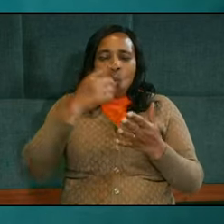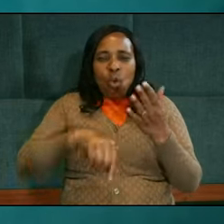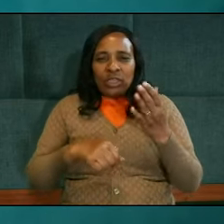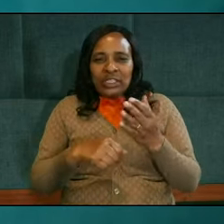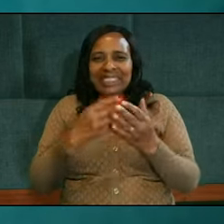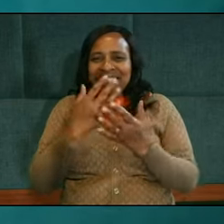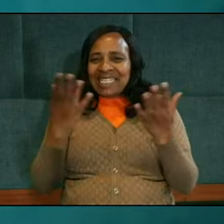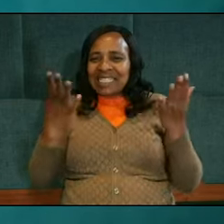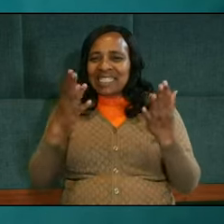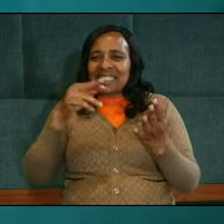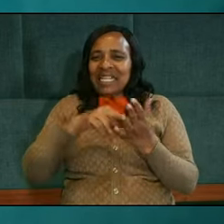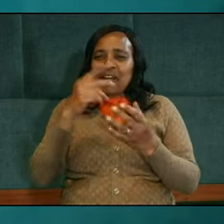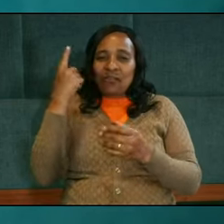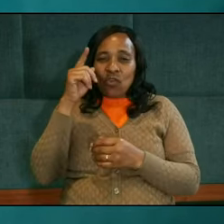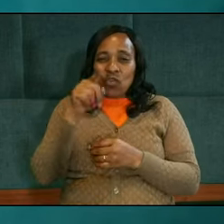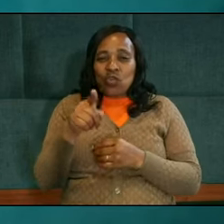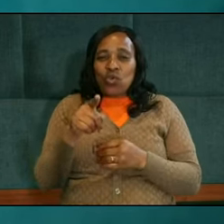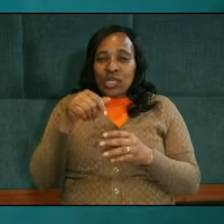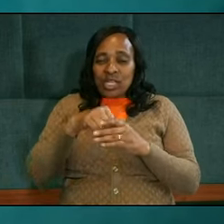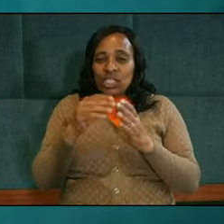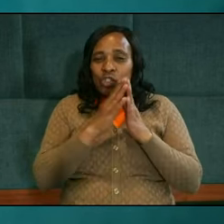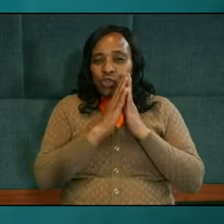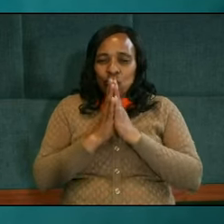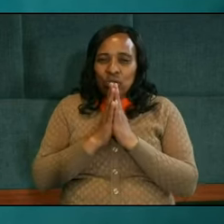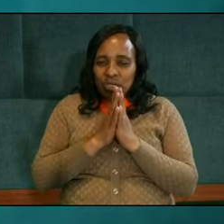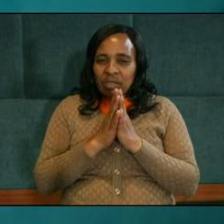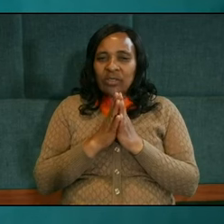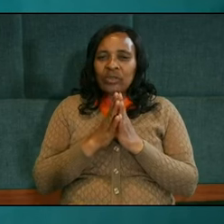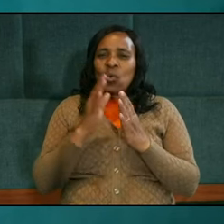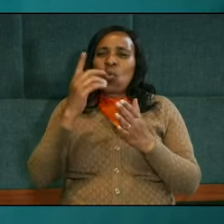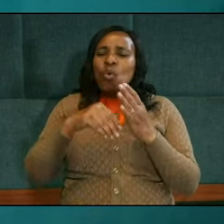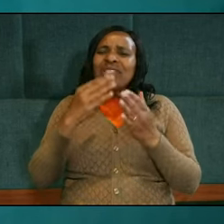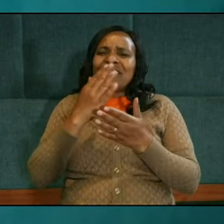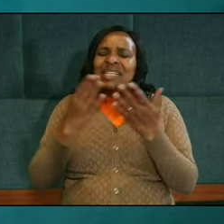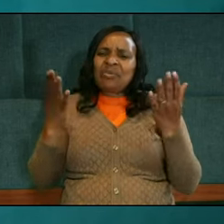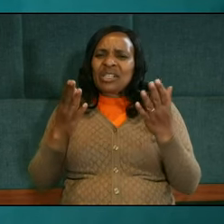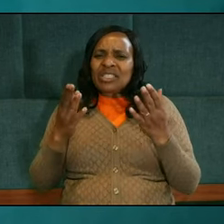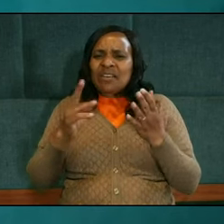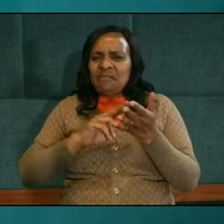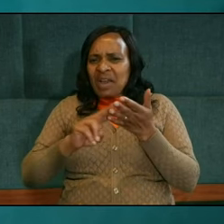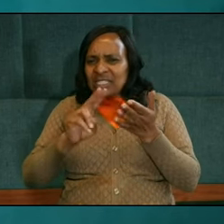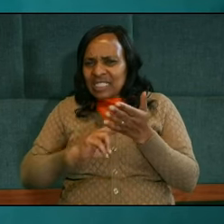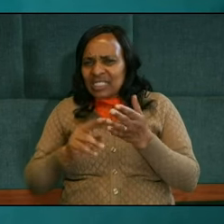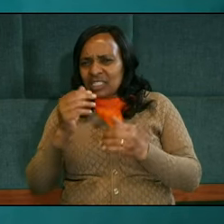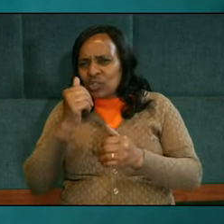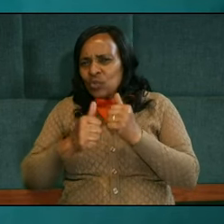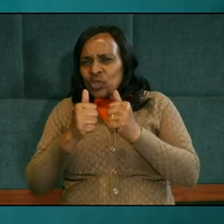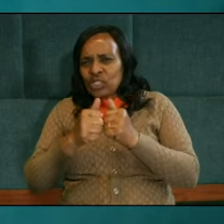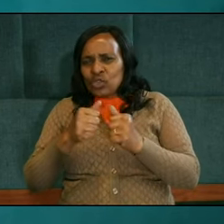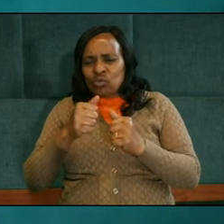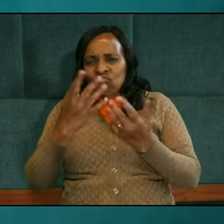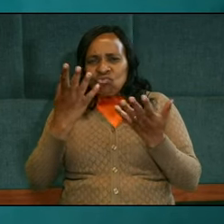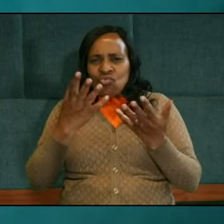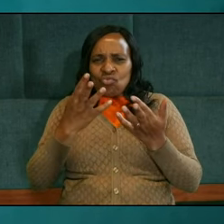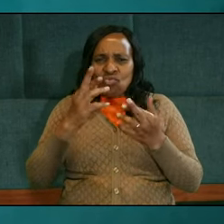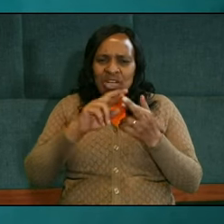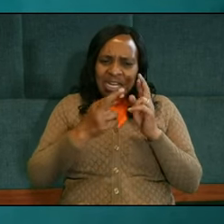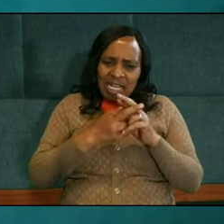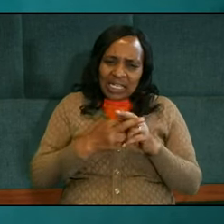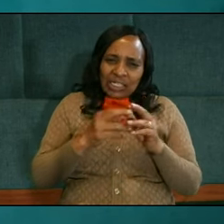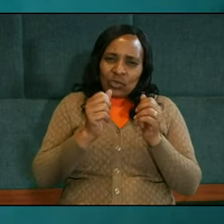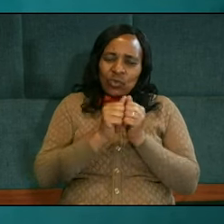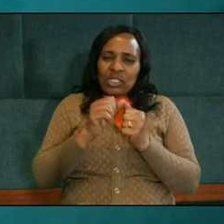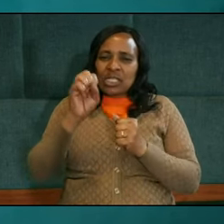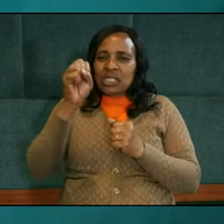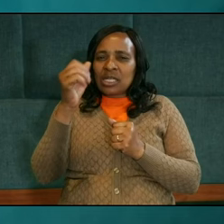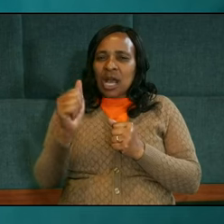you in this story? What are some of the key texts that you relate with Saul's